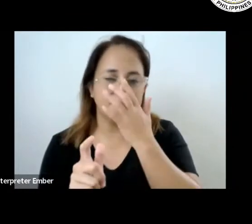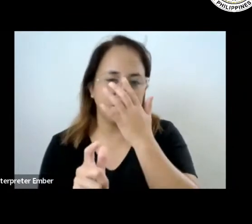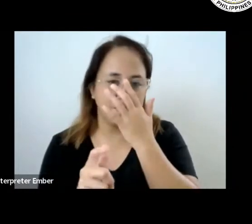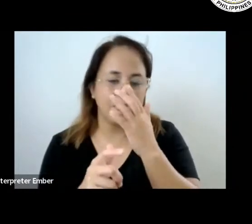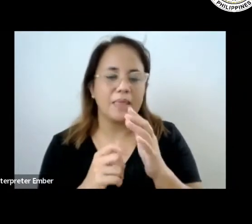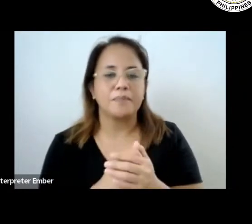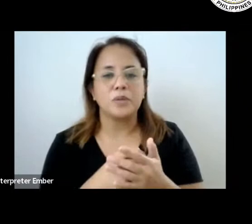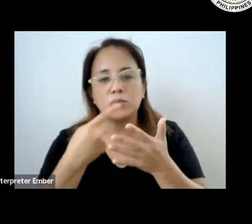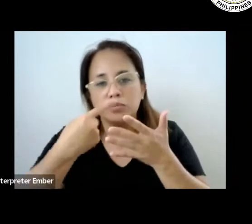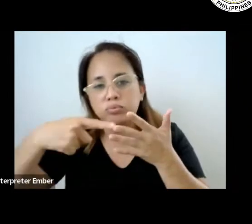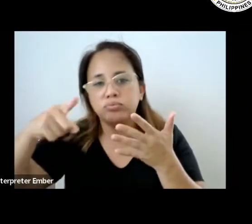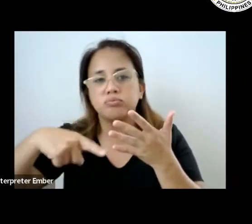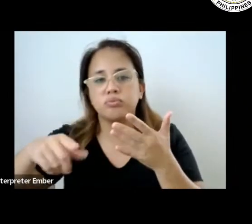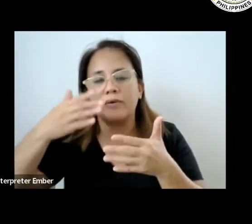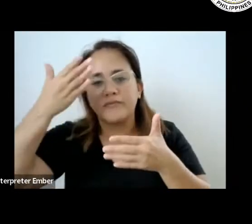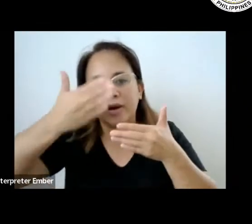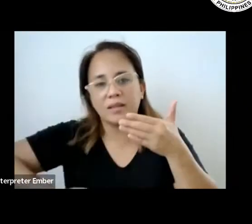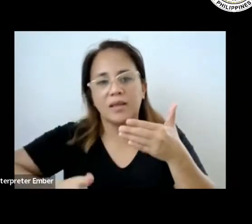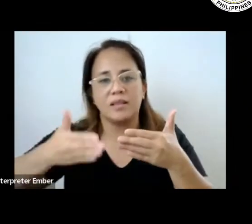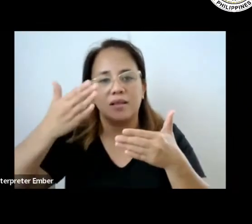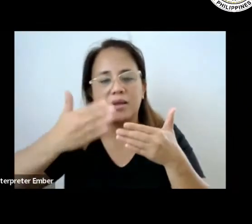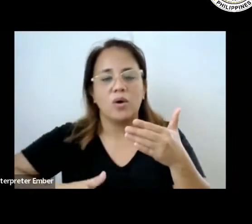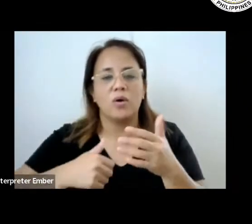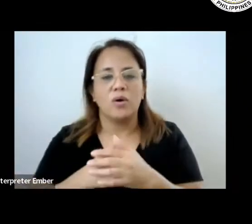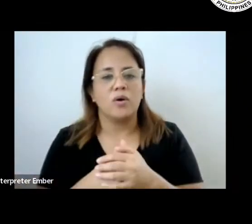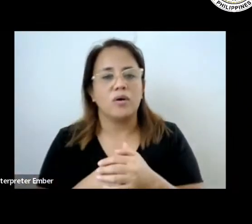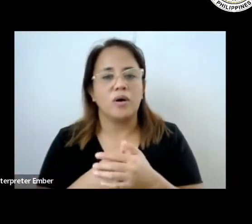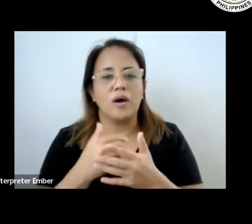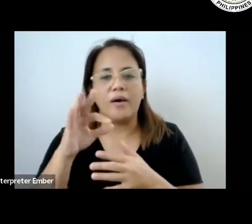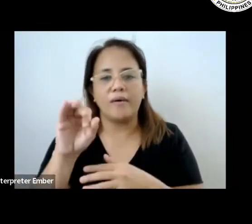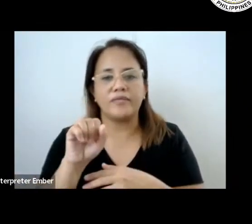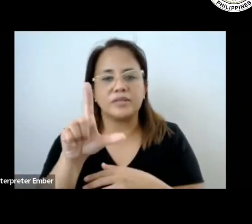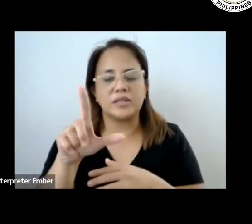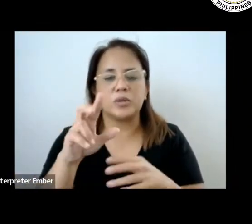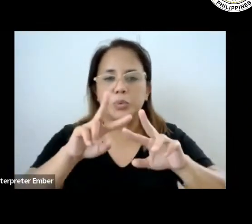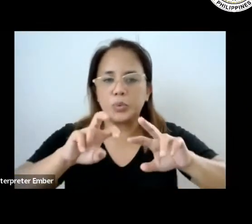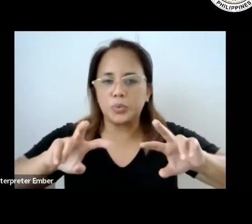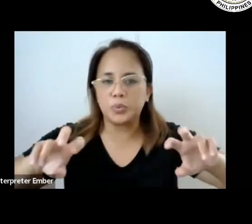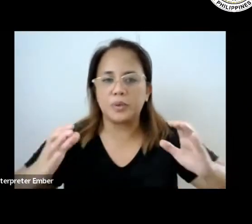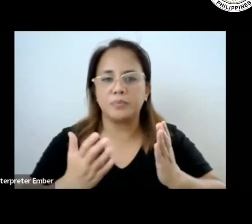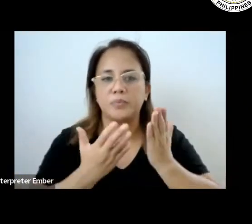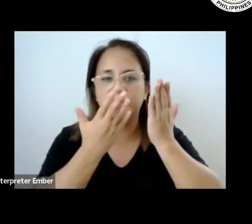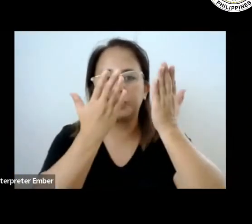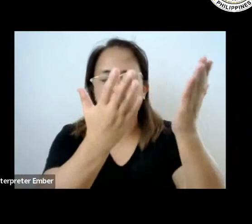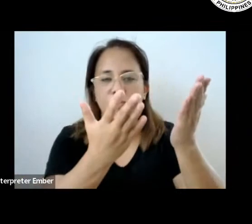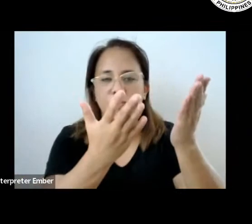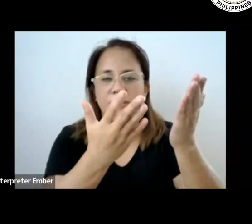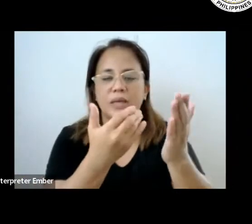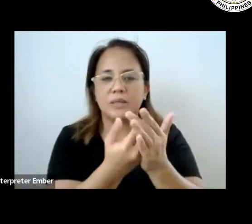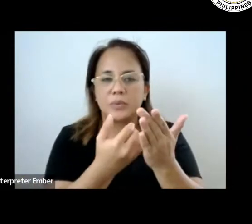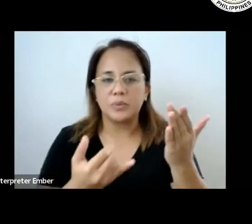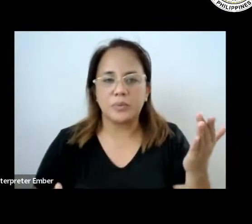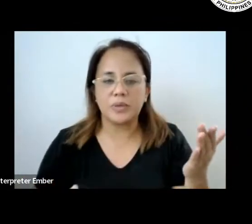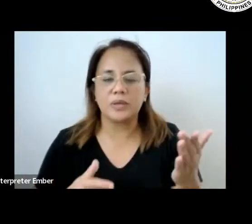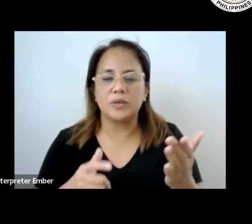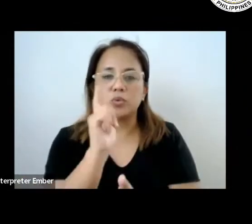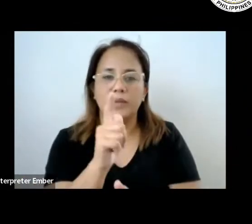Validation of finalization of FSL research proposal and instrument